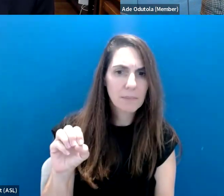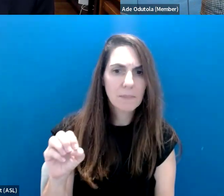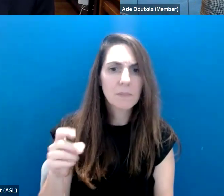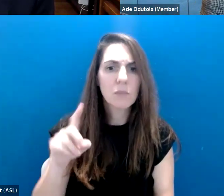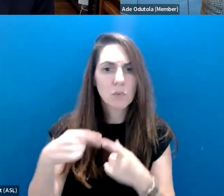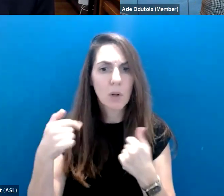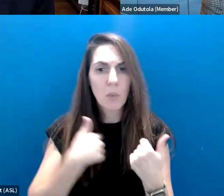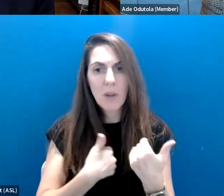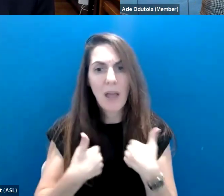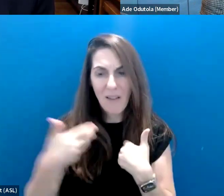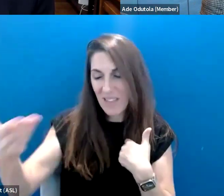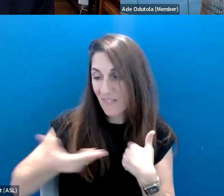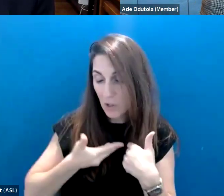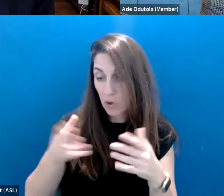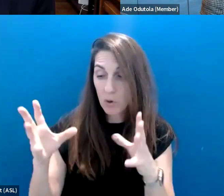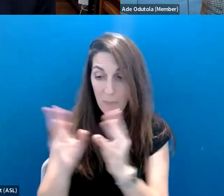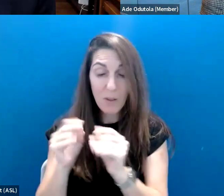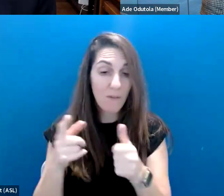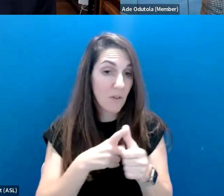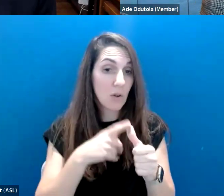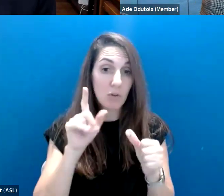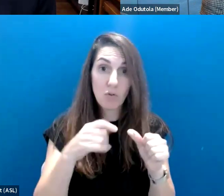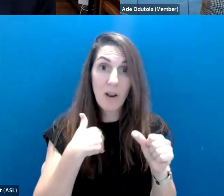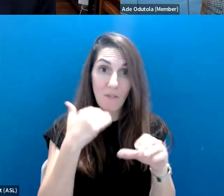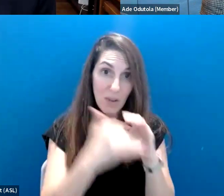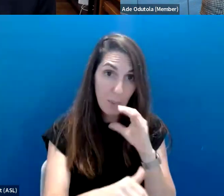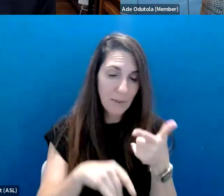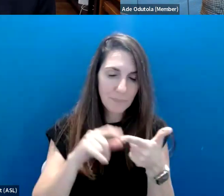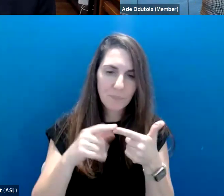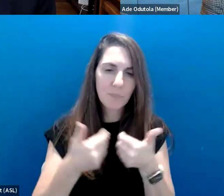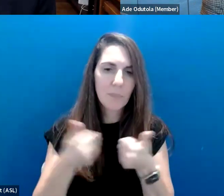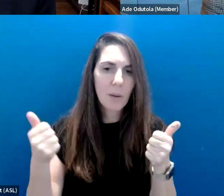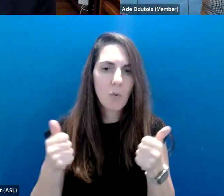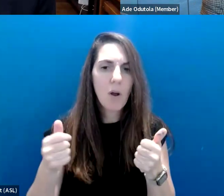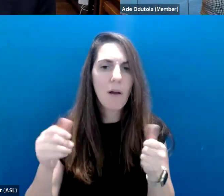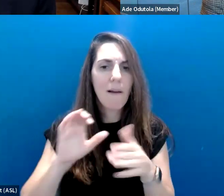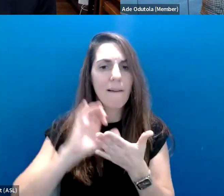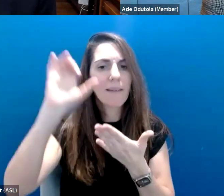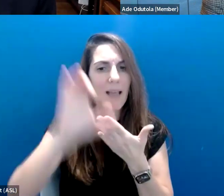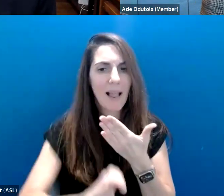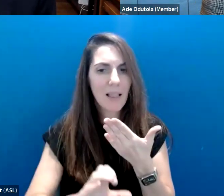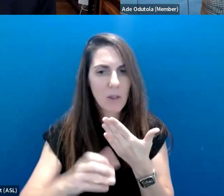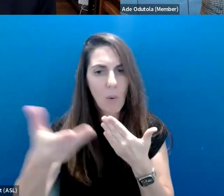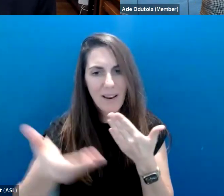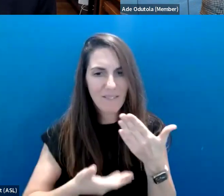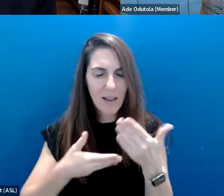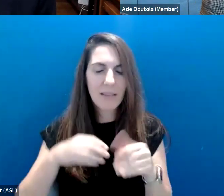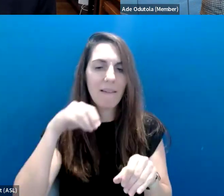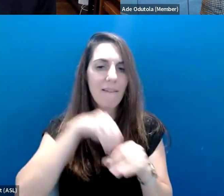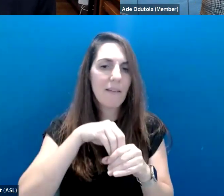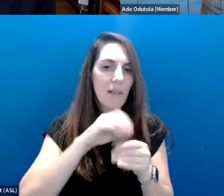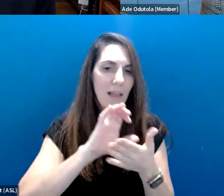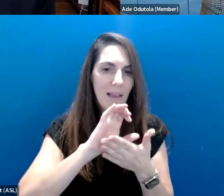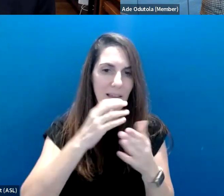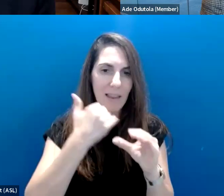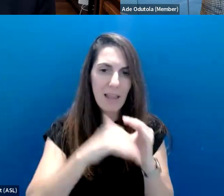meetings, 1, there should be an email. 2, there should be a separate calendar invite, and in the email there should also